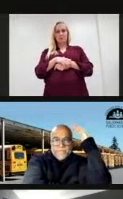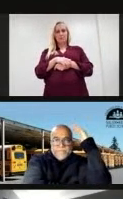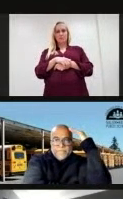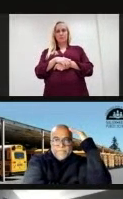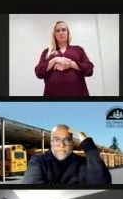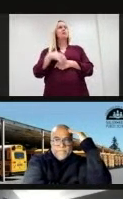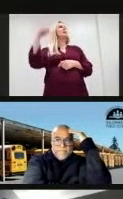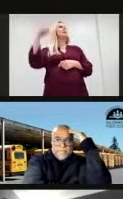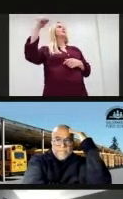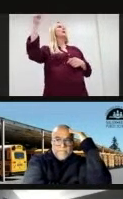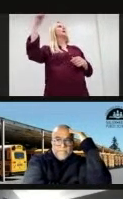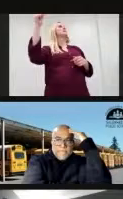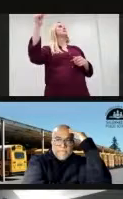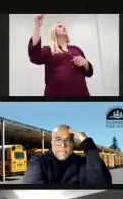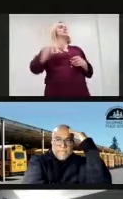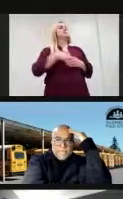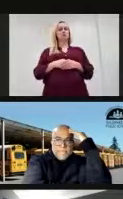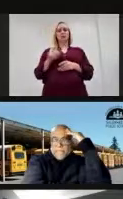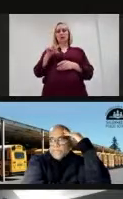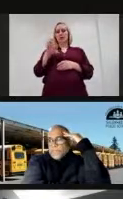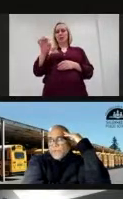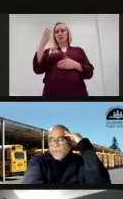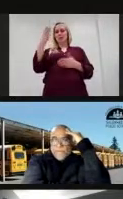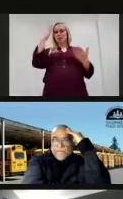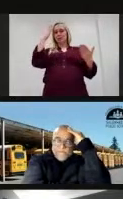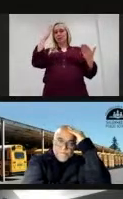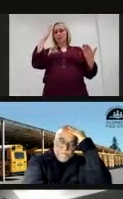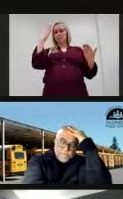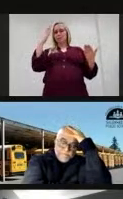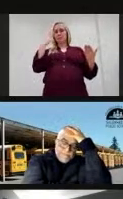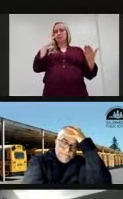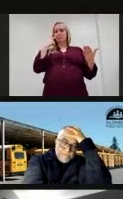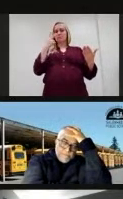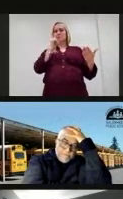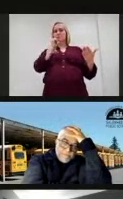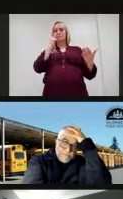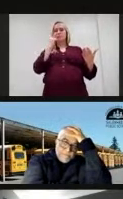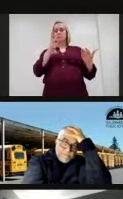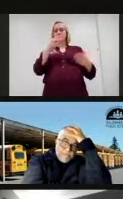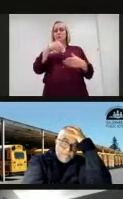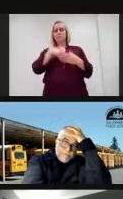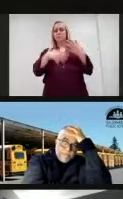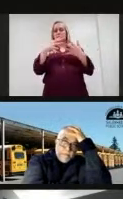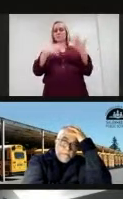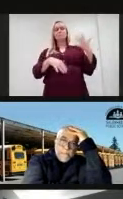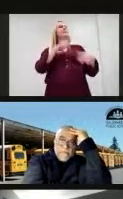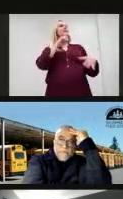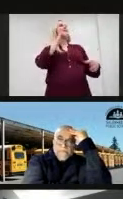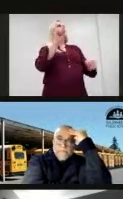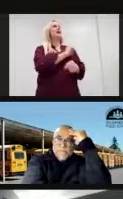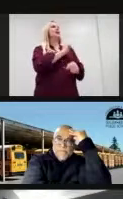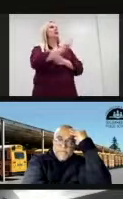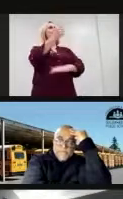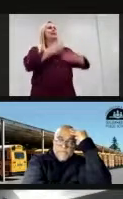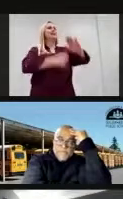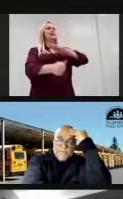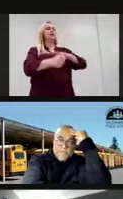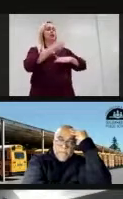Yes. Alice, you had, I don't see it in my agenda though. It's okay. It's actually under,